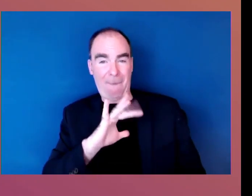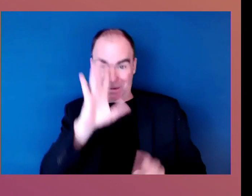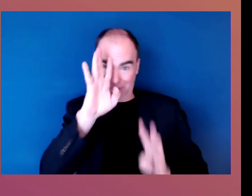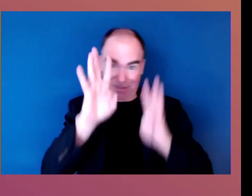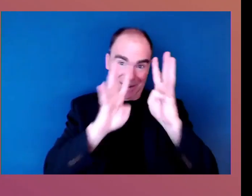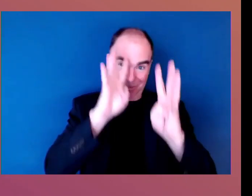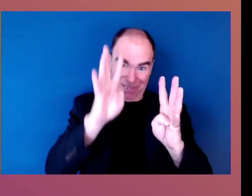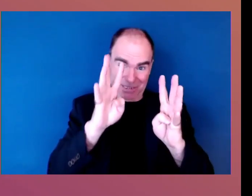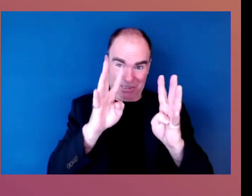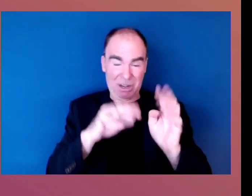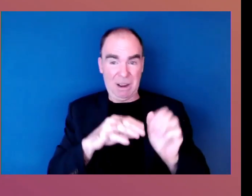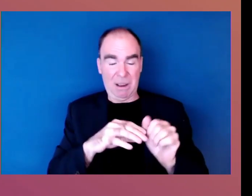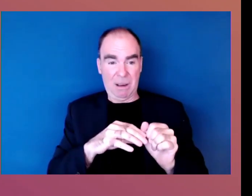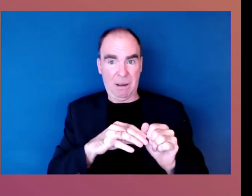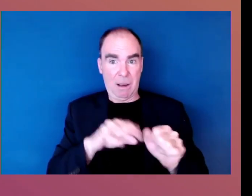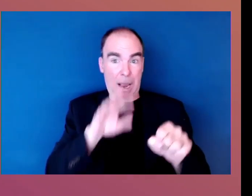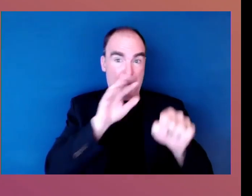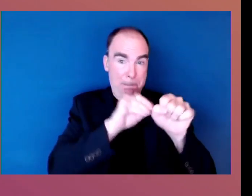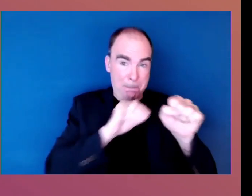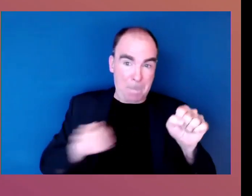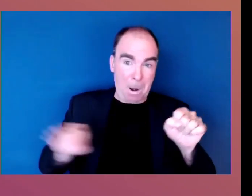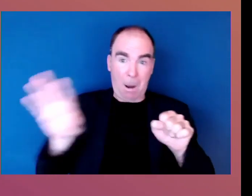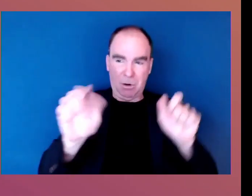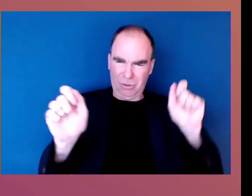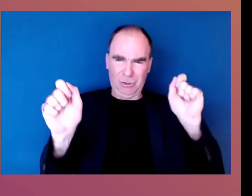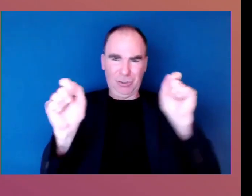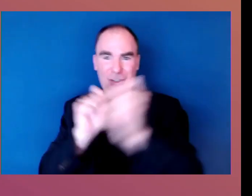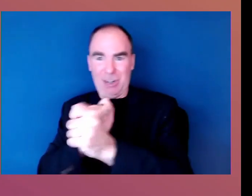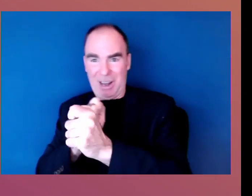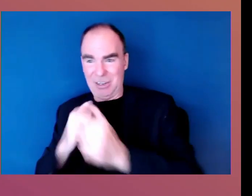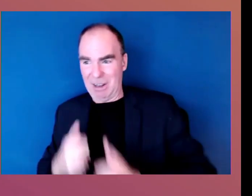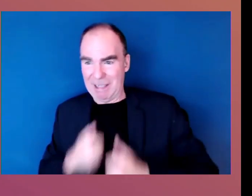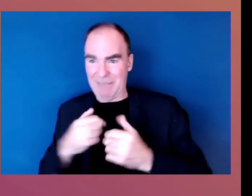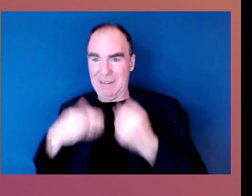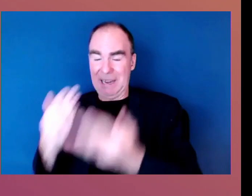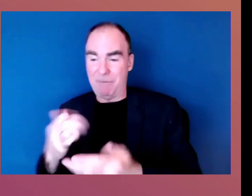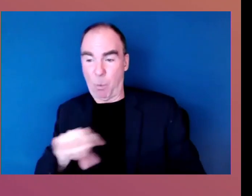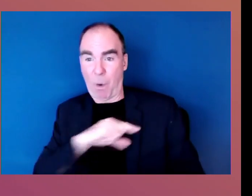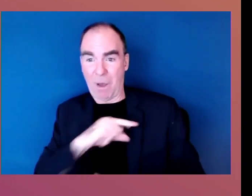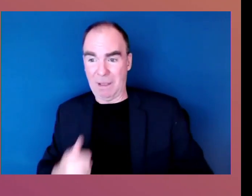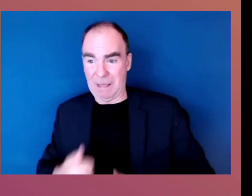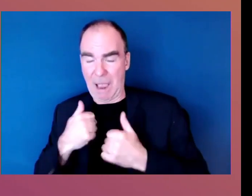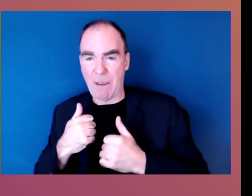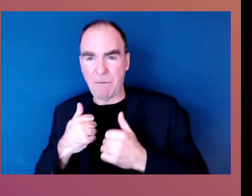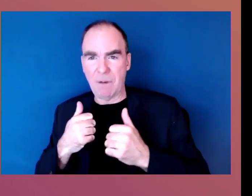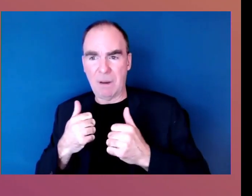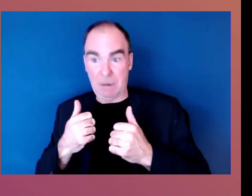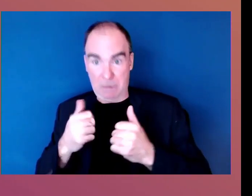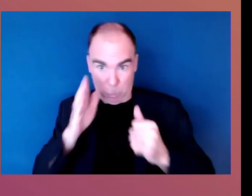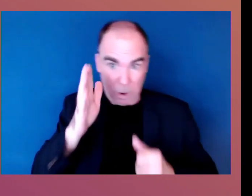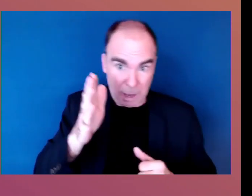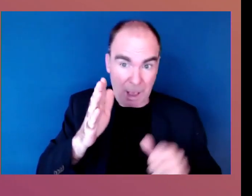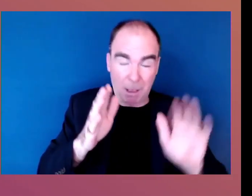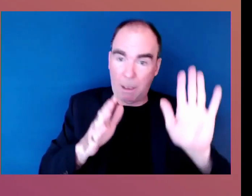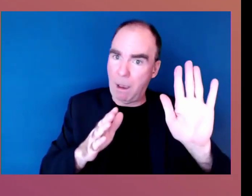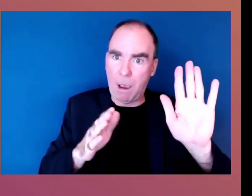for the better if real users do not use them or if they are not implemented in our society. We